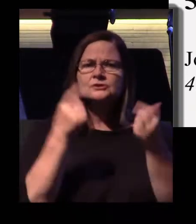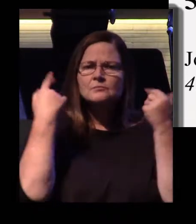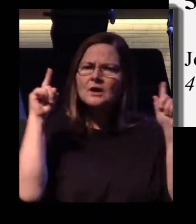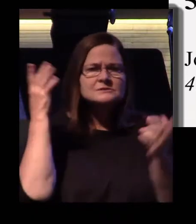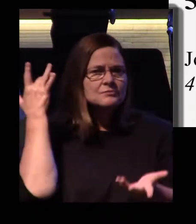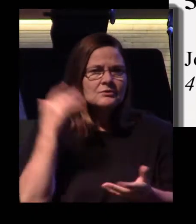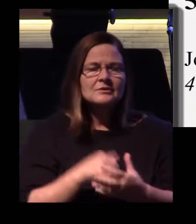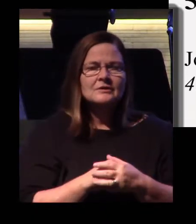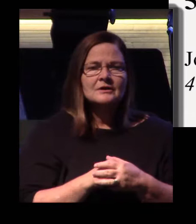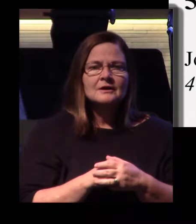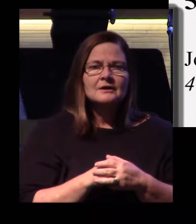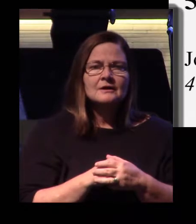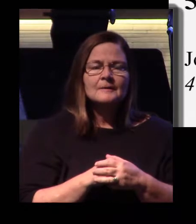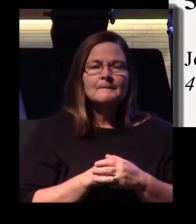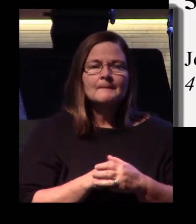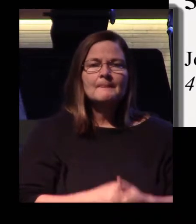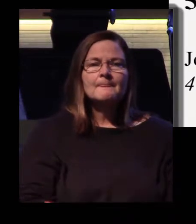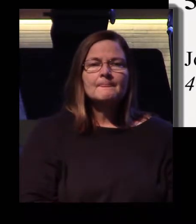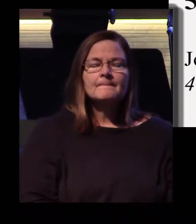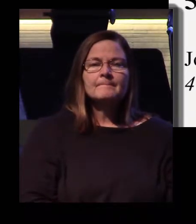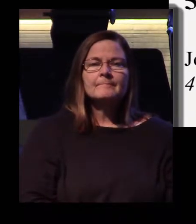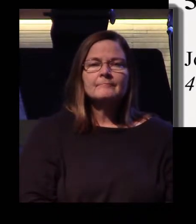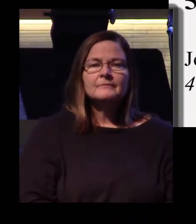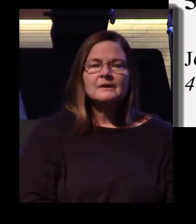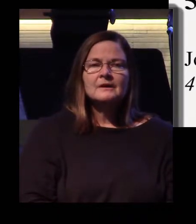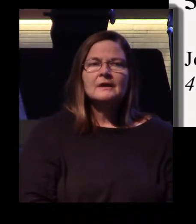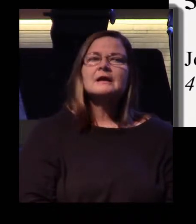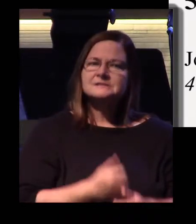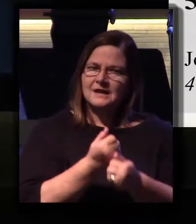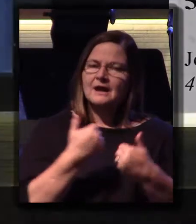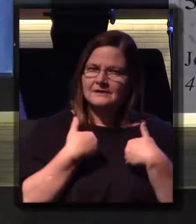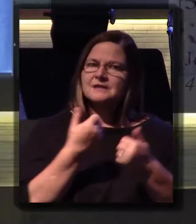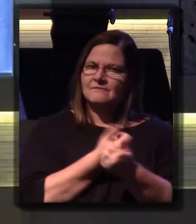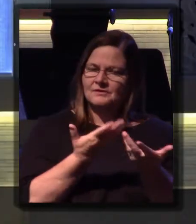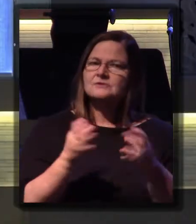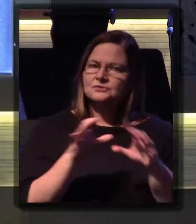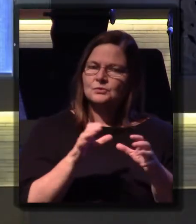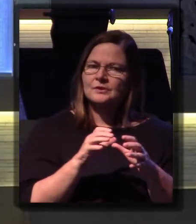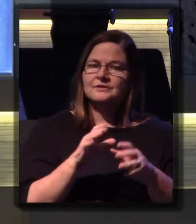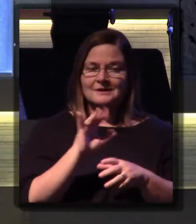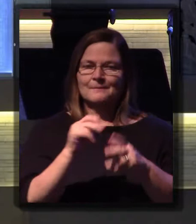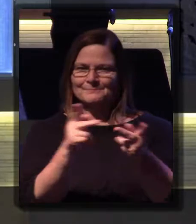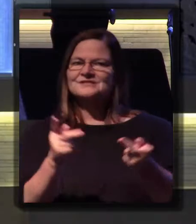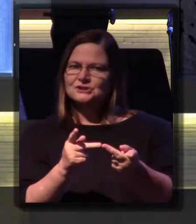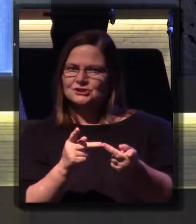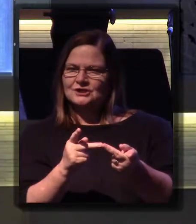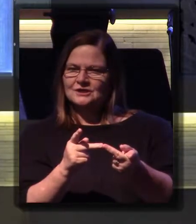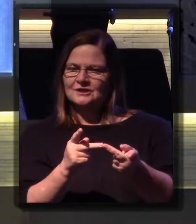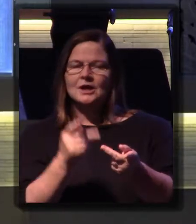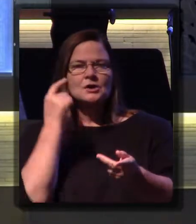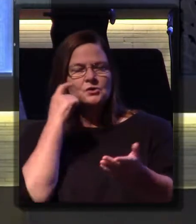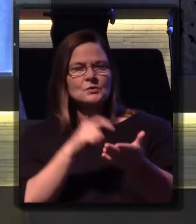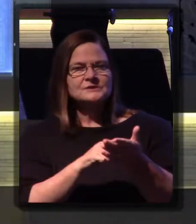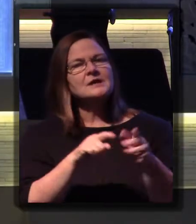prospers. But why does this person who is blessed perpetually prosper in such productivity? Well,